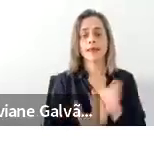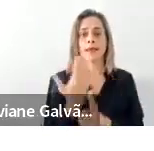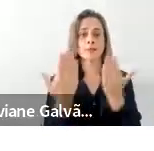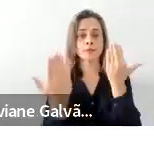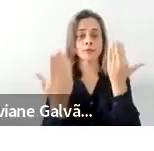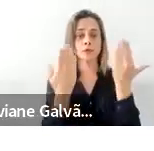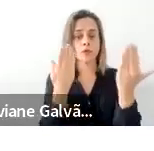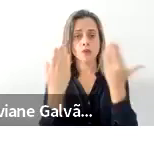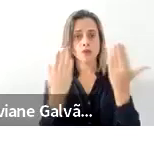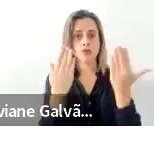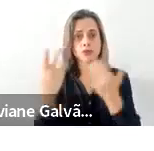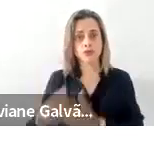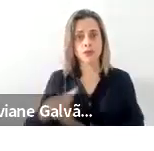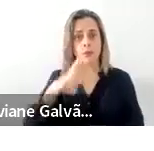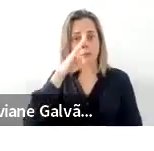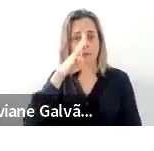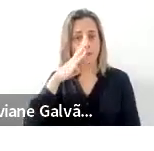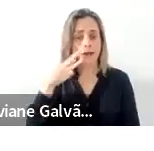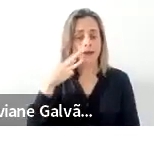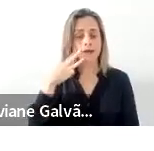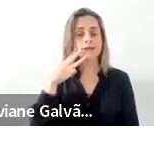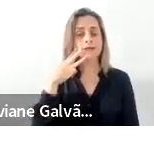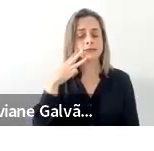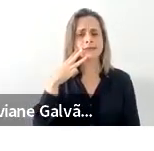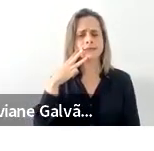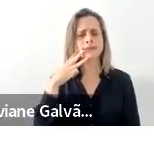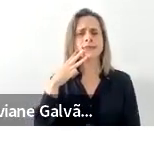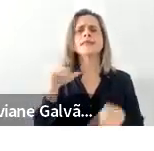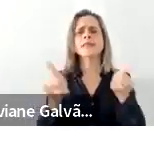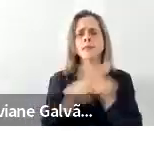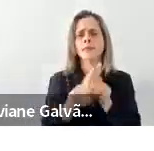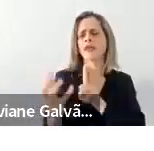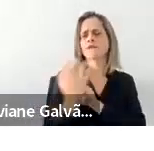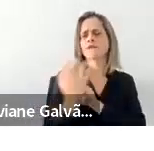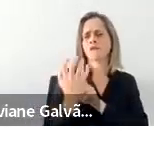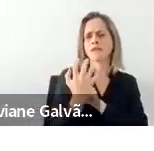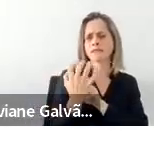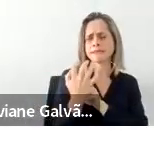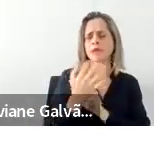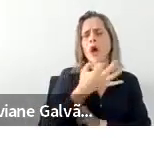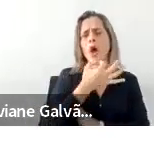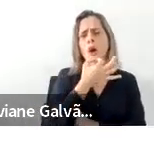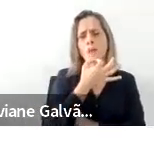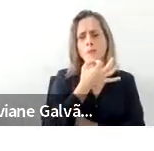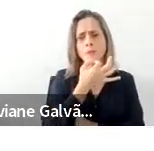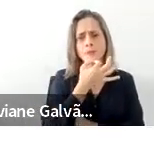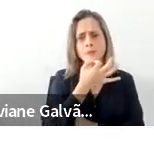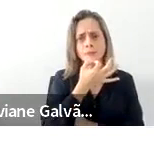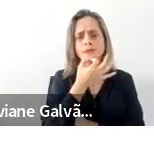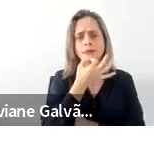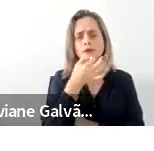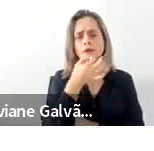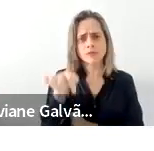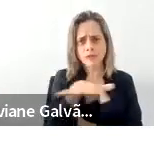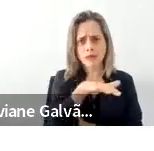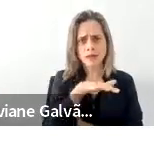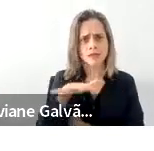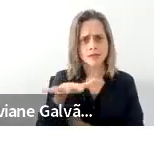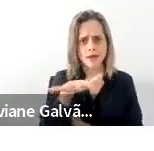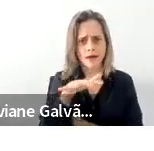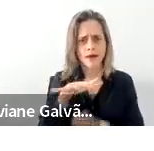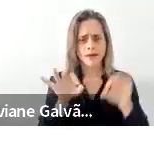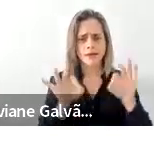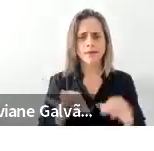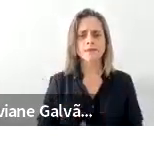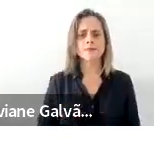claims to fame in that department. He acknowledged the dangers of bending the